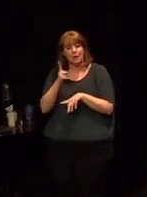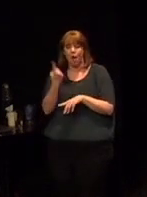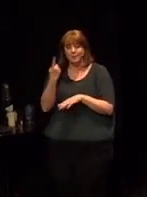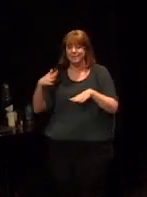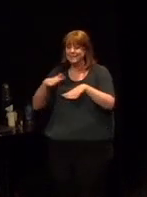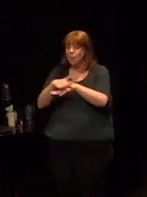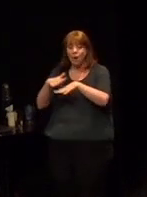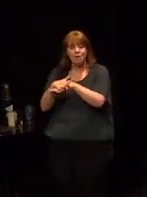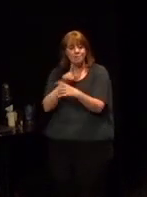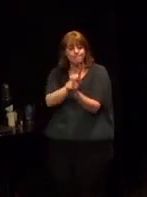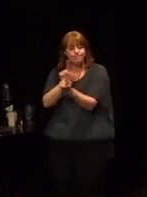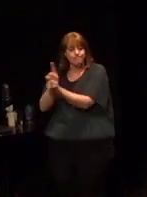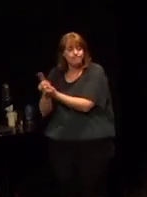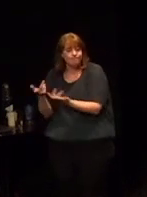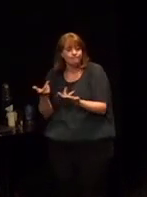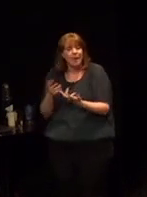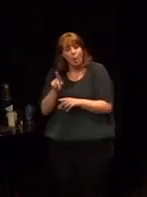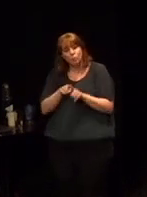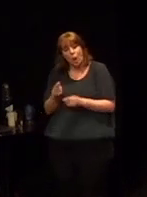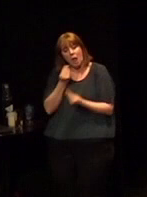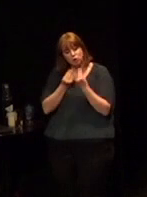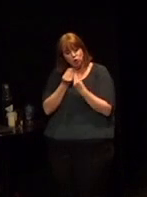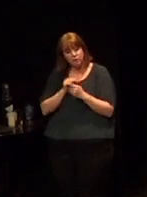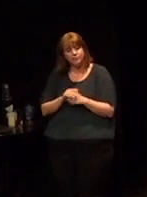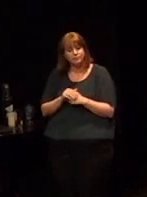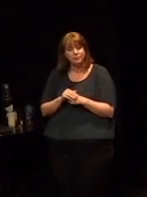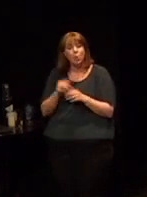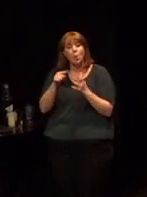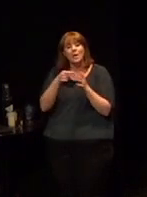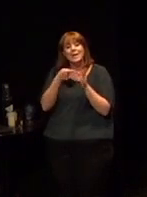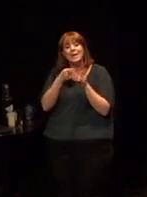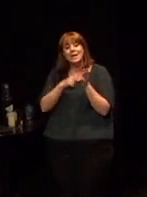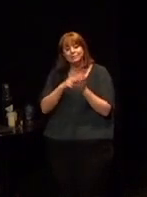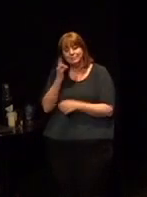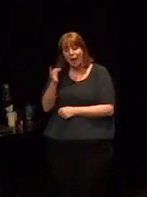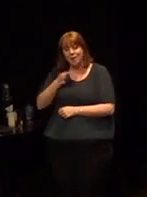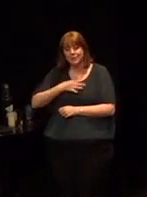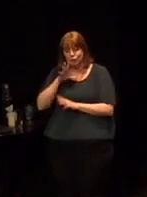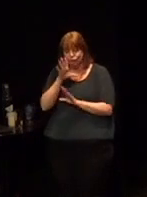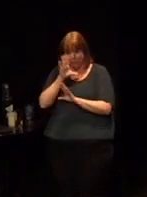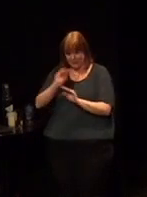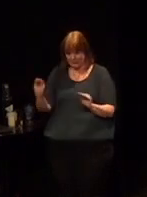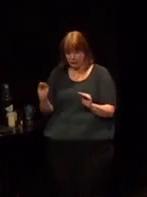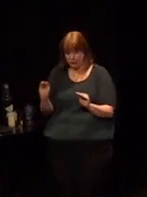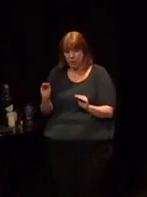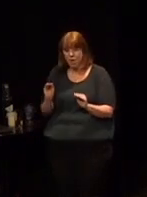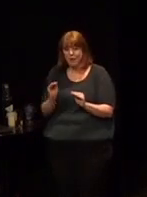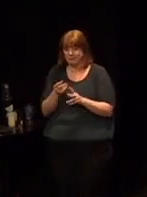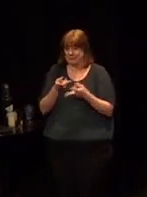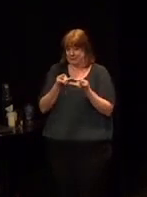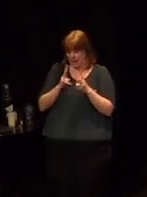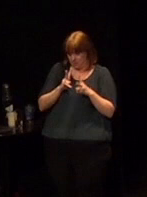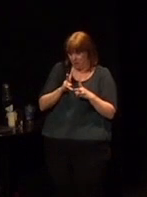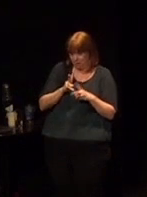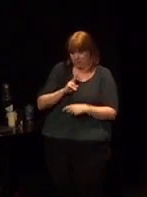been, and a little bit of lunch. And Ian's just asked me to say in the networking session, he's here